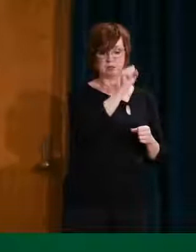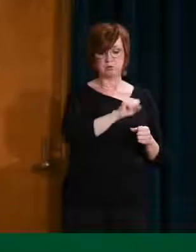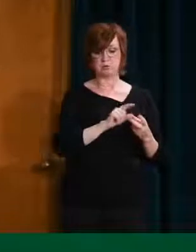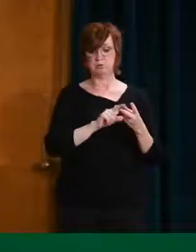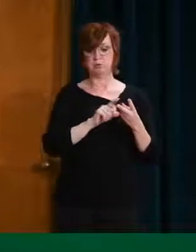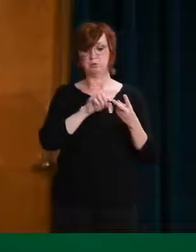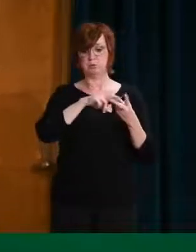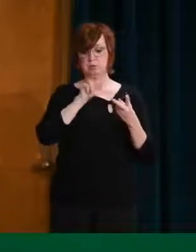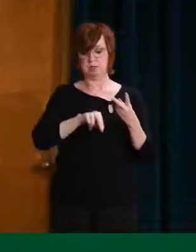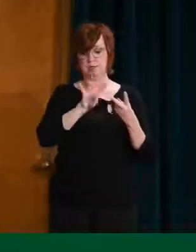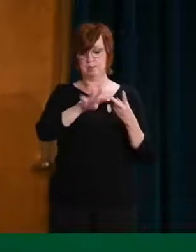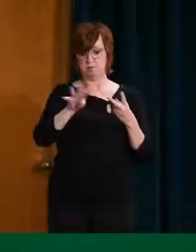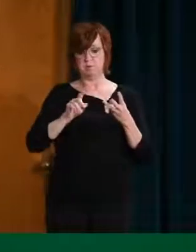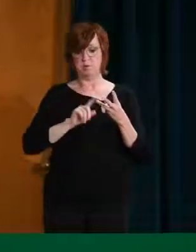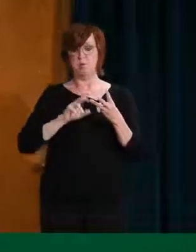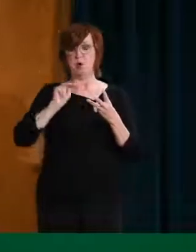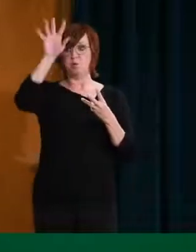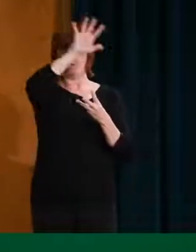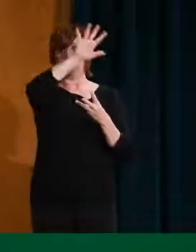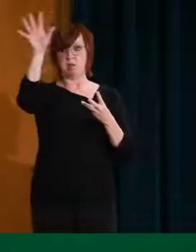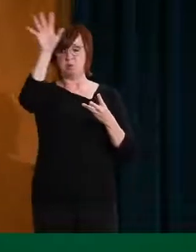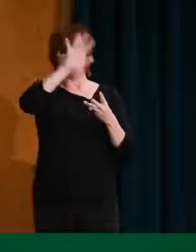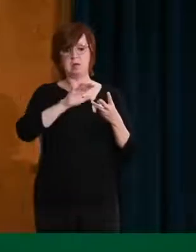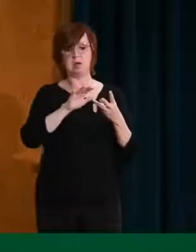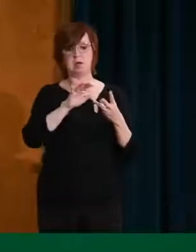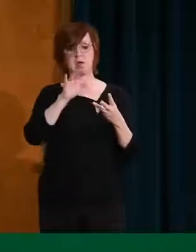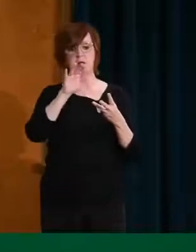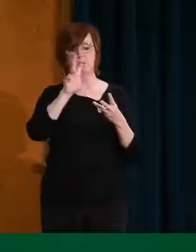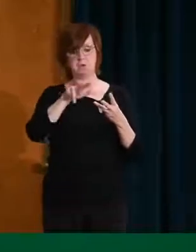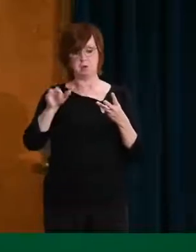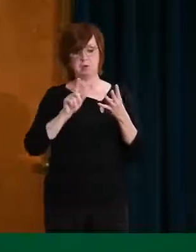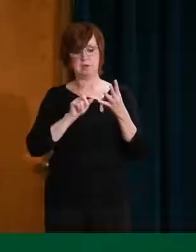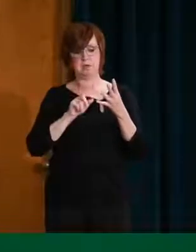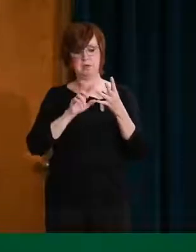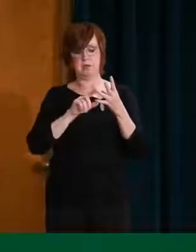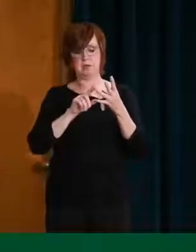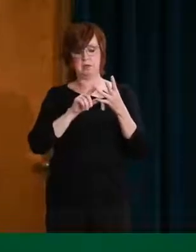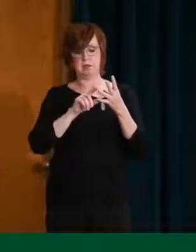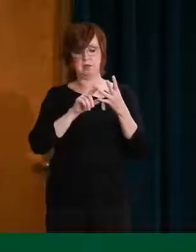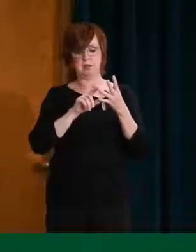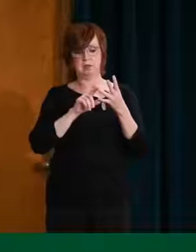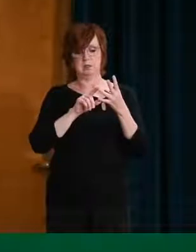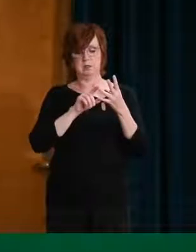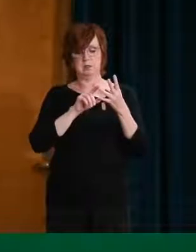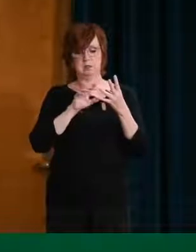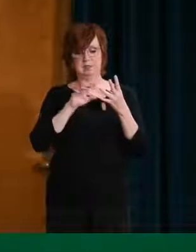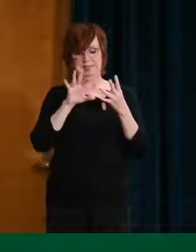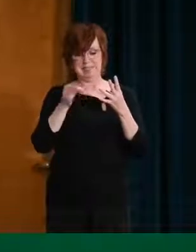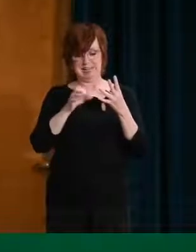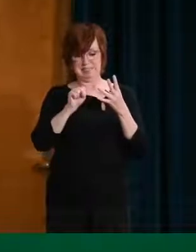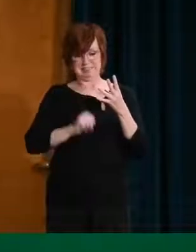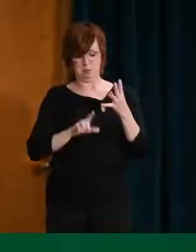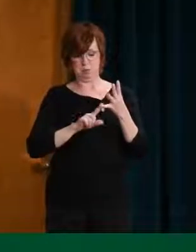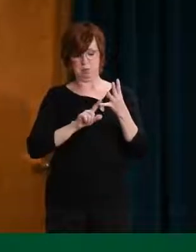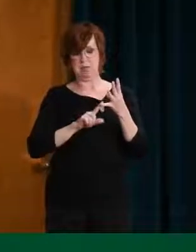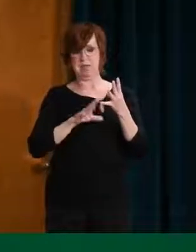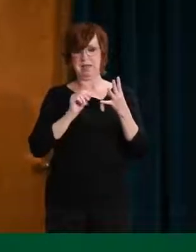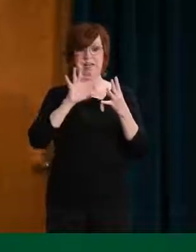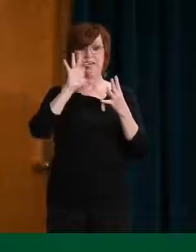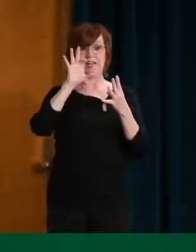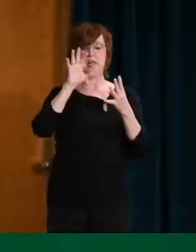north, 9 in the central part of Saskatchewan, 9 in the south, and 3 in the far north, so dispersed throughout the